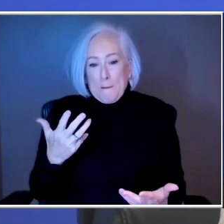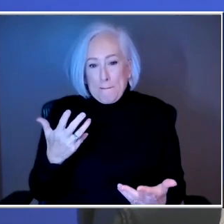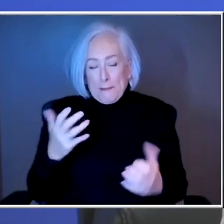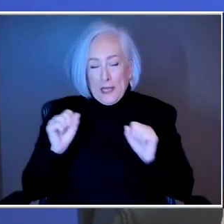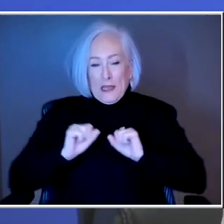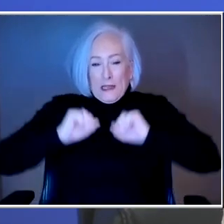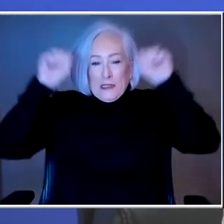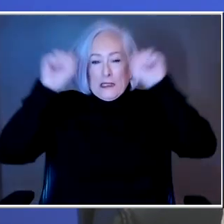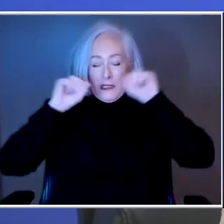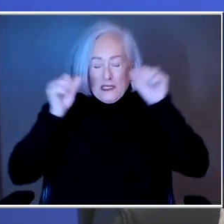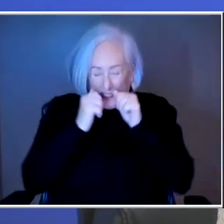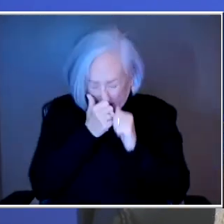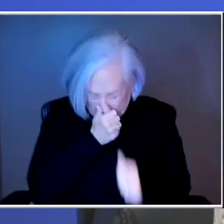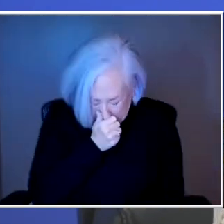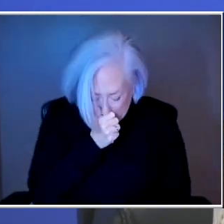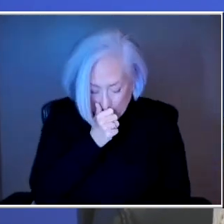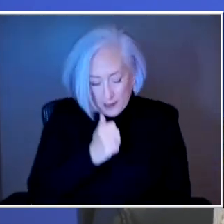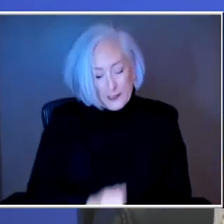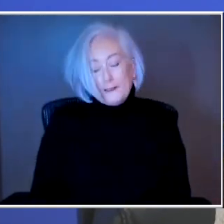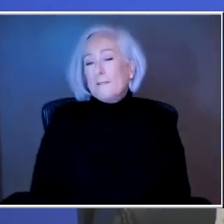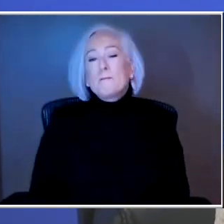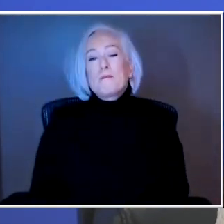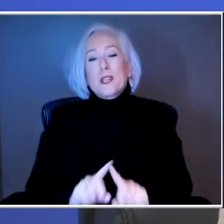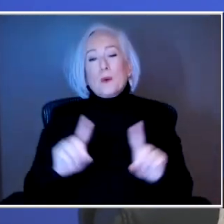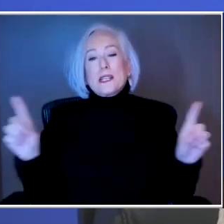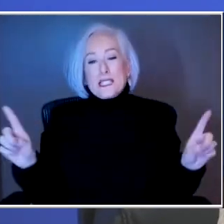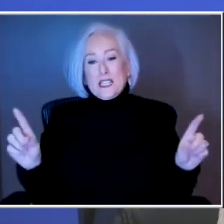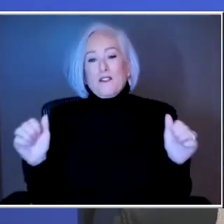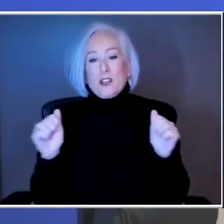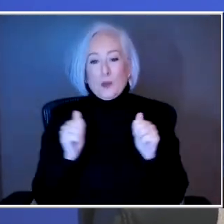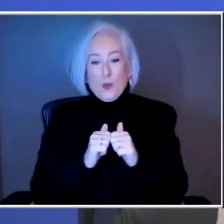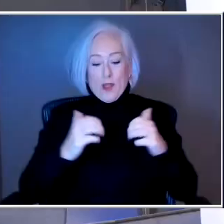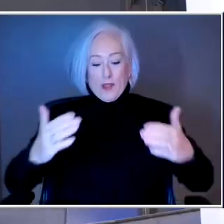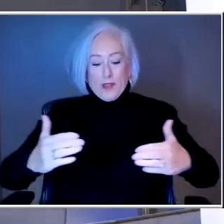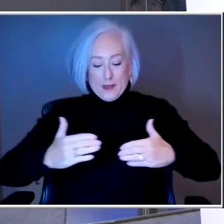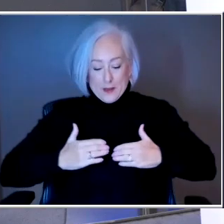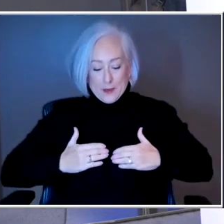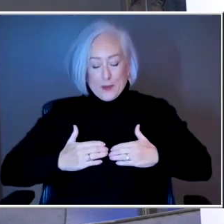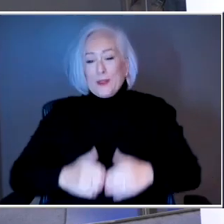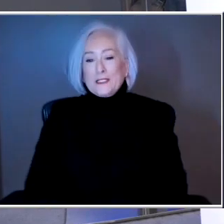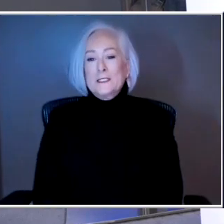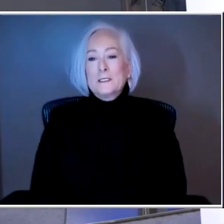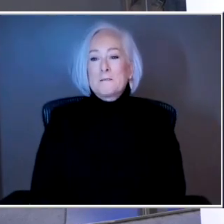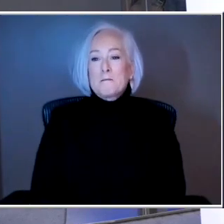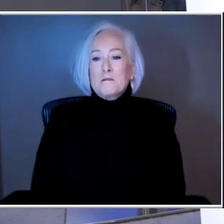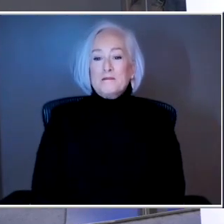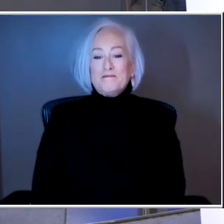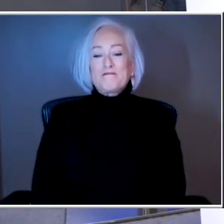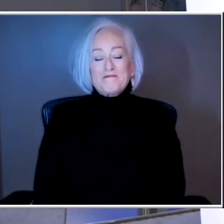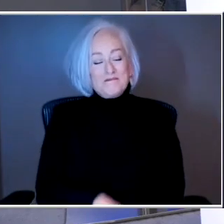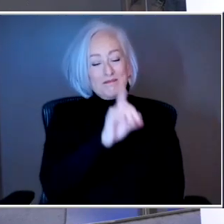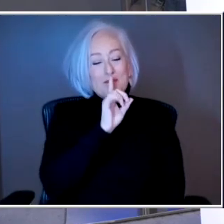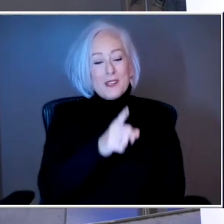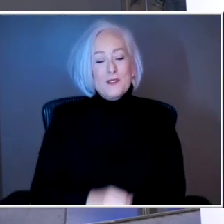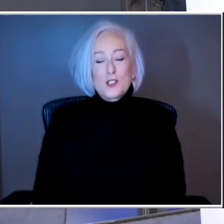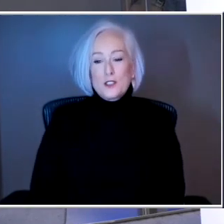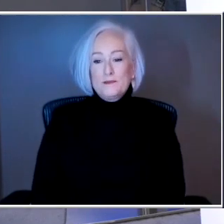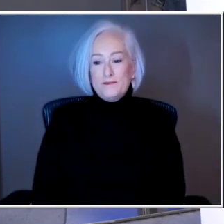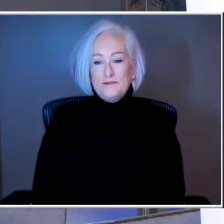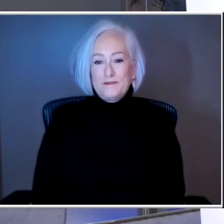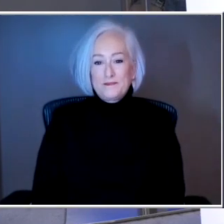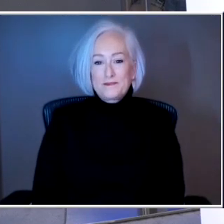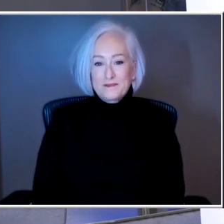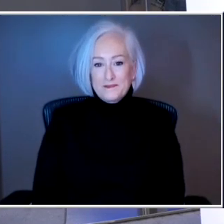different ball game with smaller girls, basically. Yeah. Smaller girls, yes, I bet, I bet. Last question is, are you